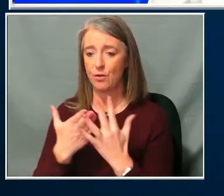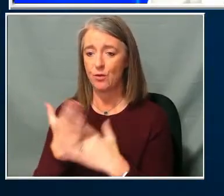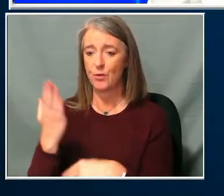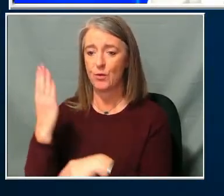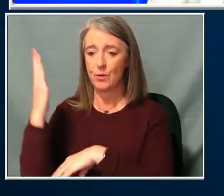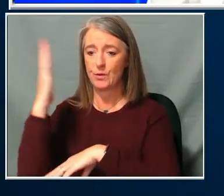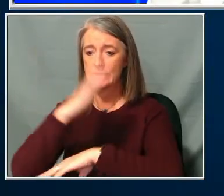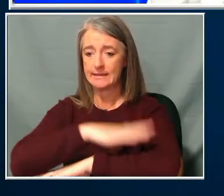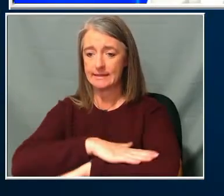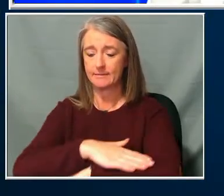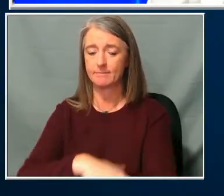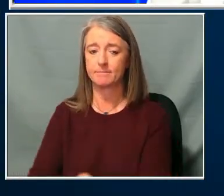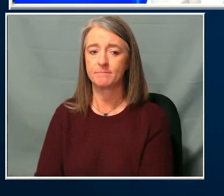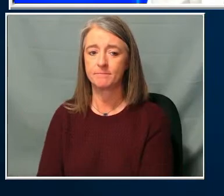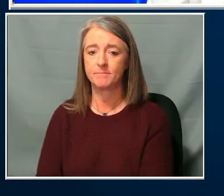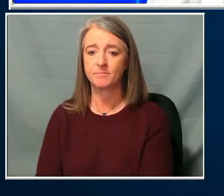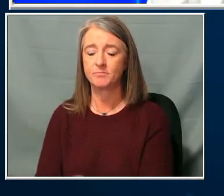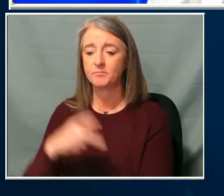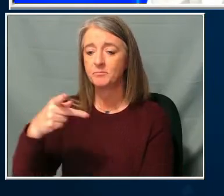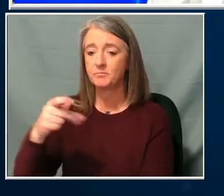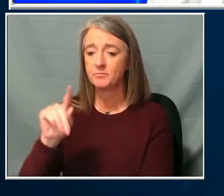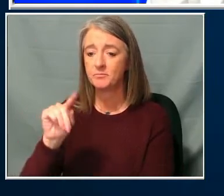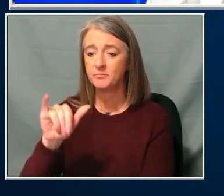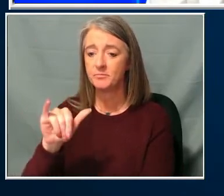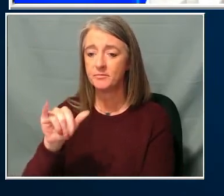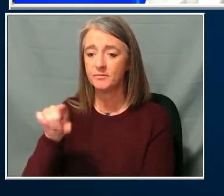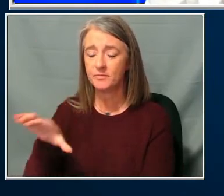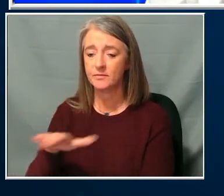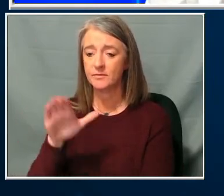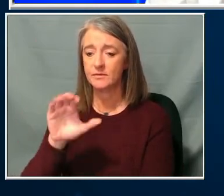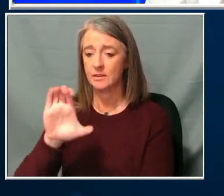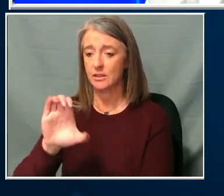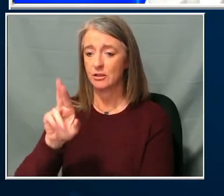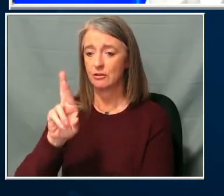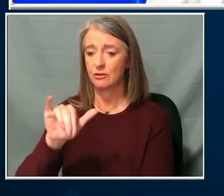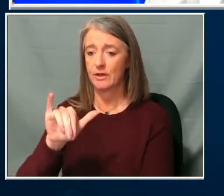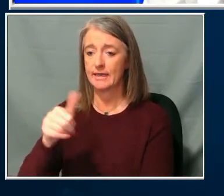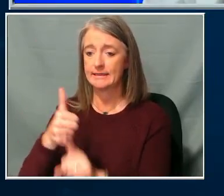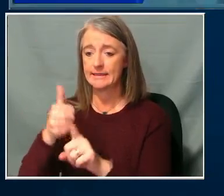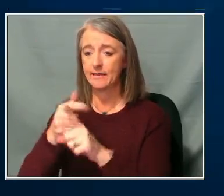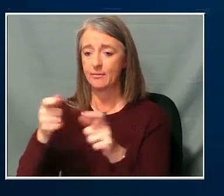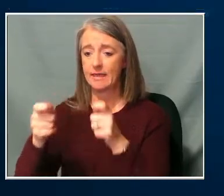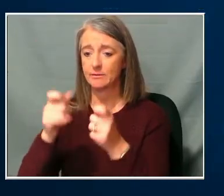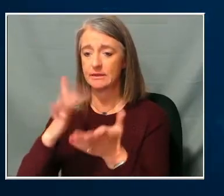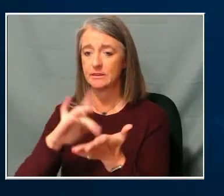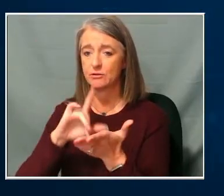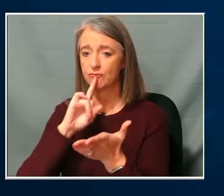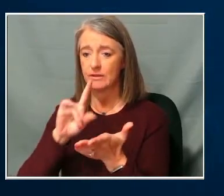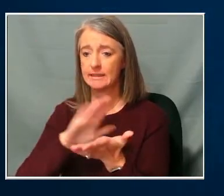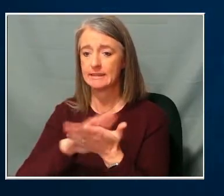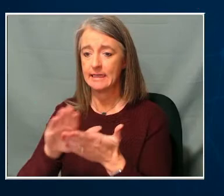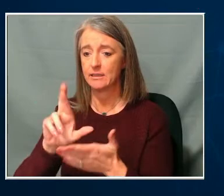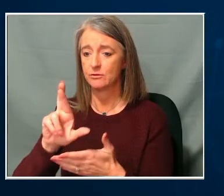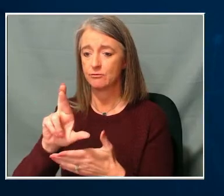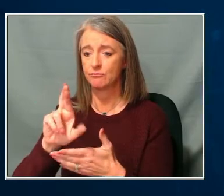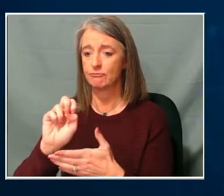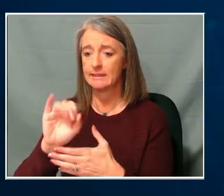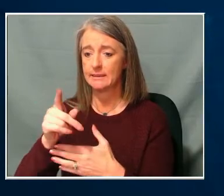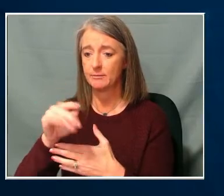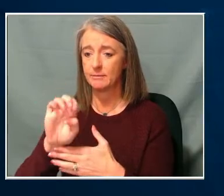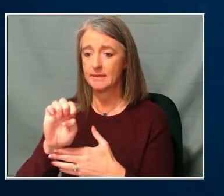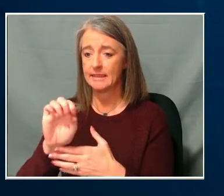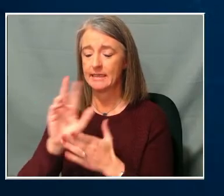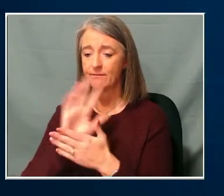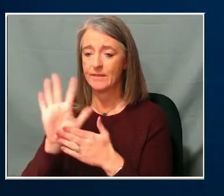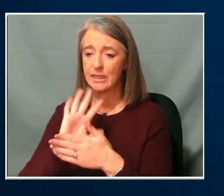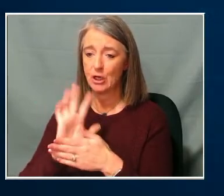So, Patty, I've got to talk about what you do, because it's great. The Cray Diabetes Self-Management Center makes some really nice recipe videos, really breaks it down, and